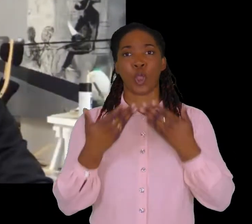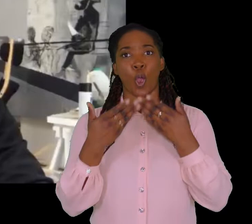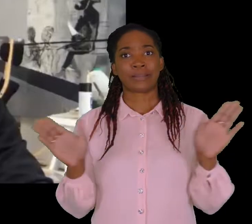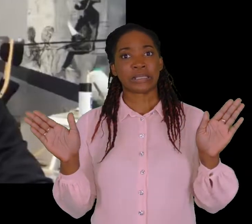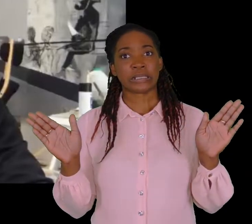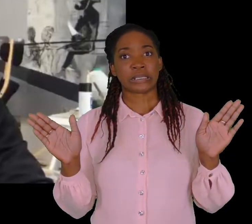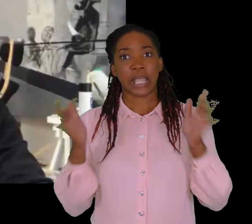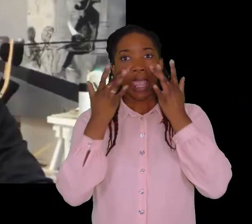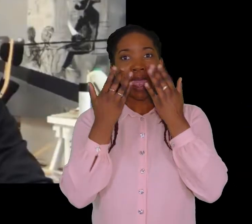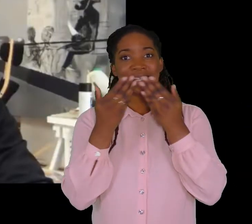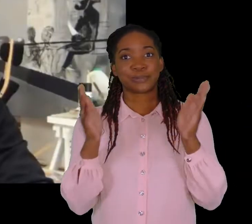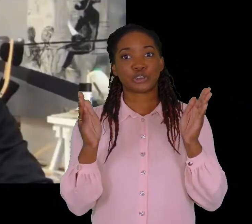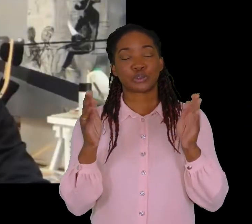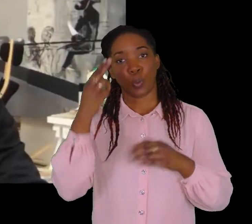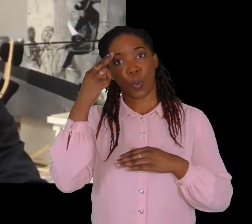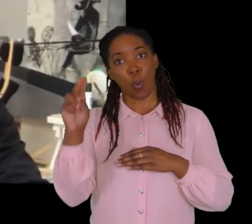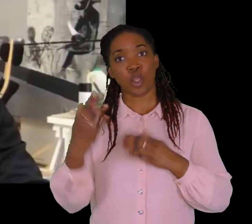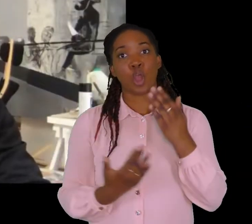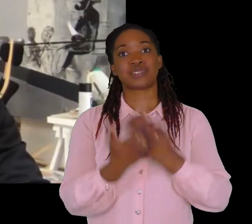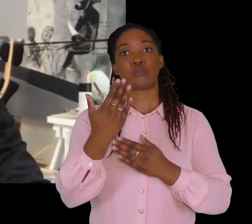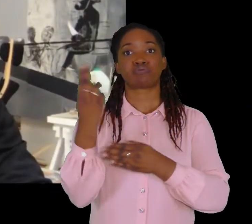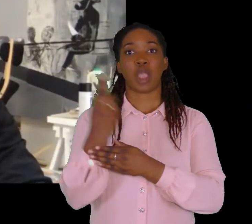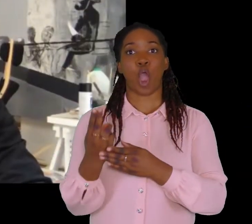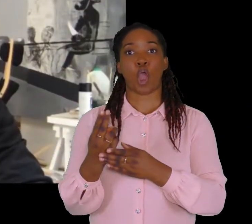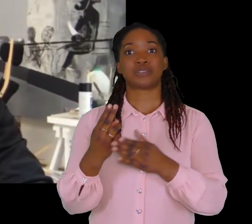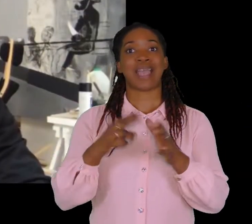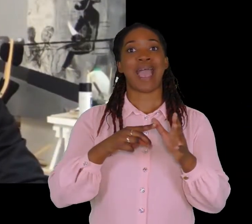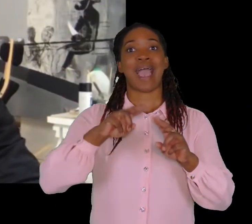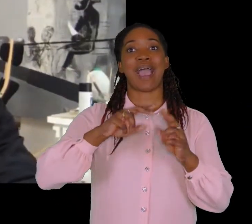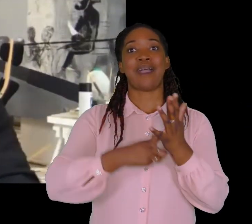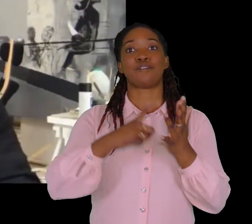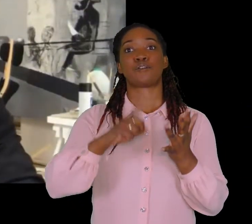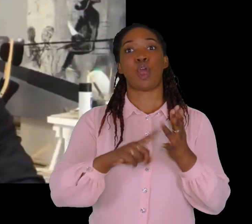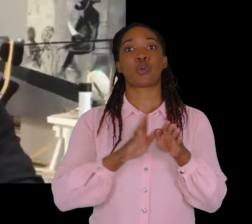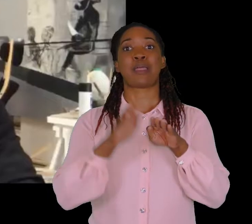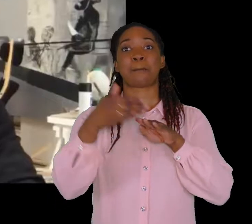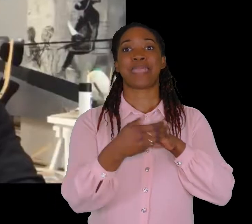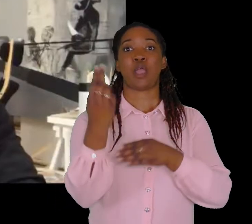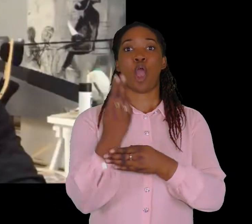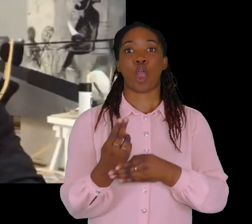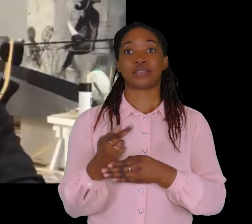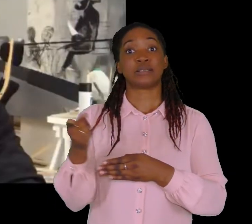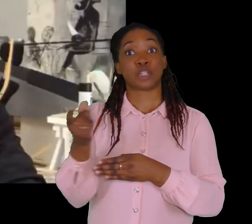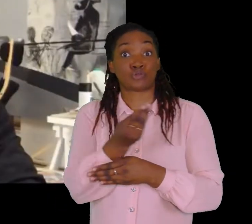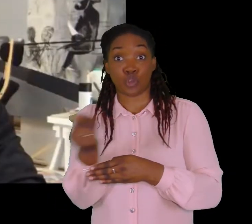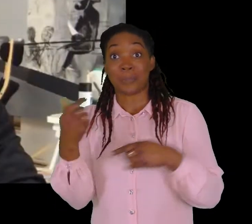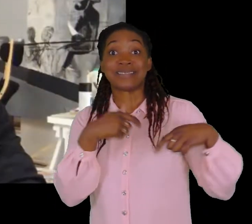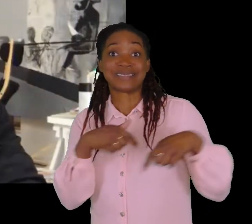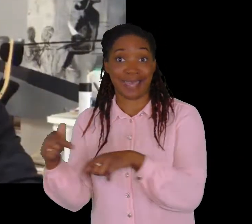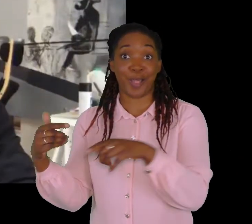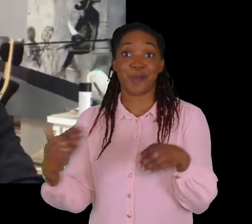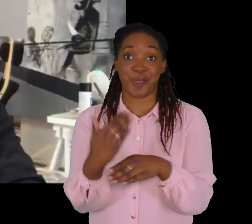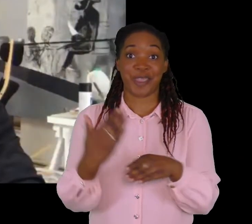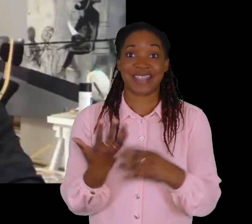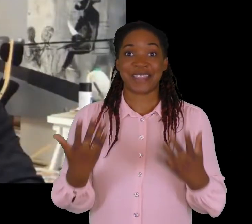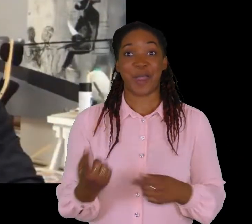In fact, the opening exhibition entitled Contemporary Art, Afro-Caribbean Artists showed a number of artists who are still working